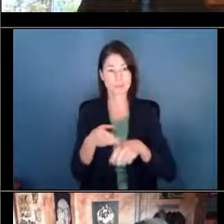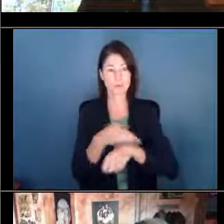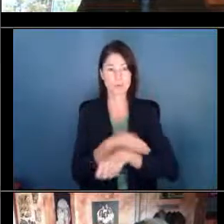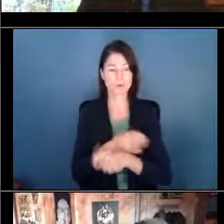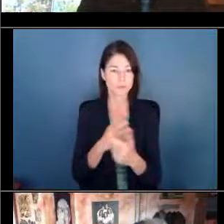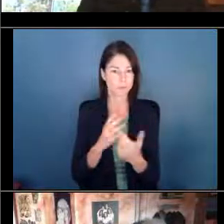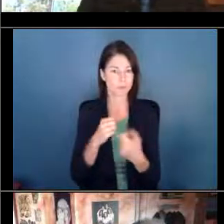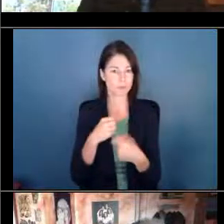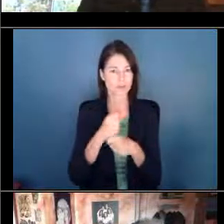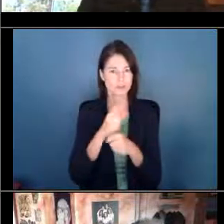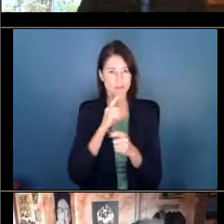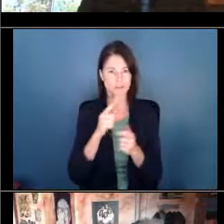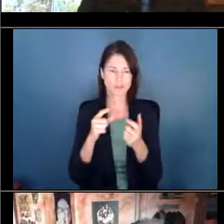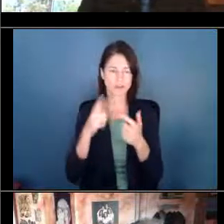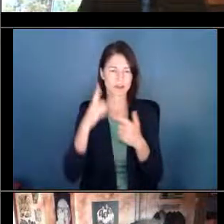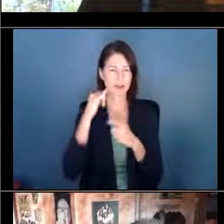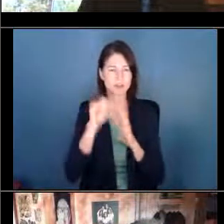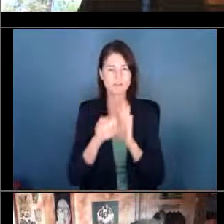please.